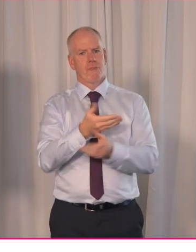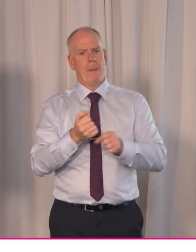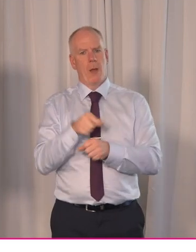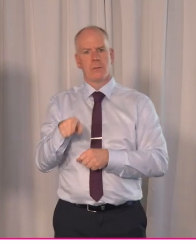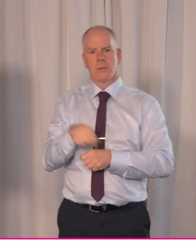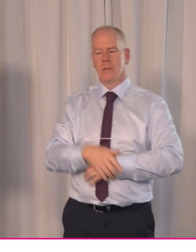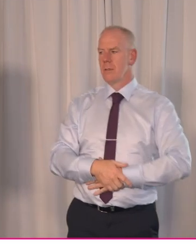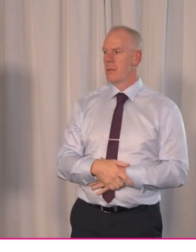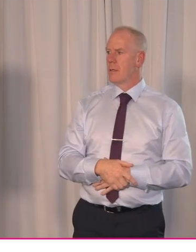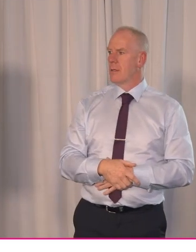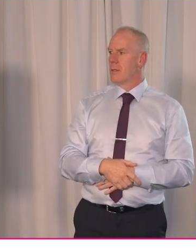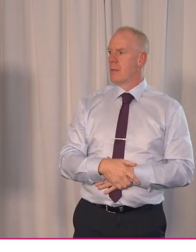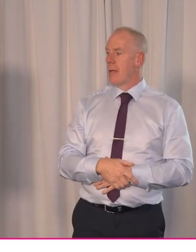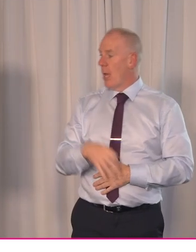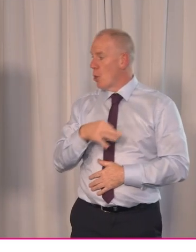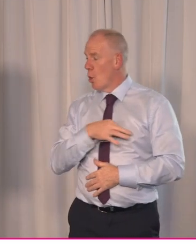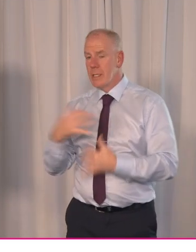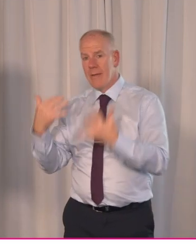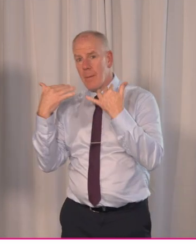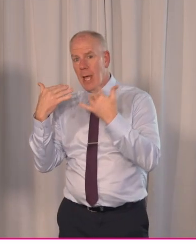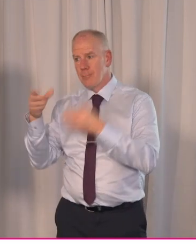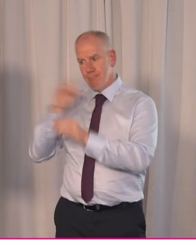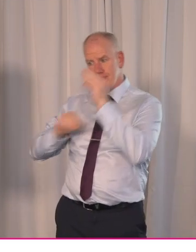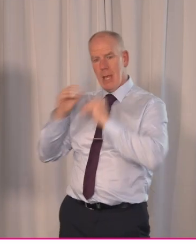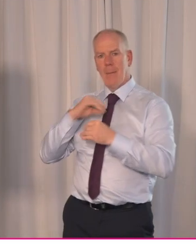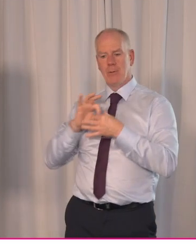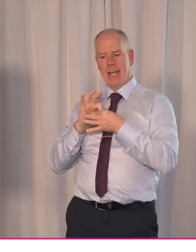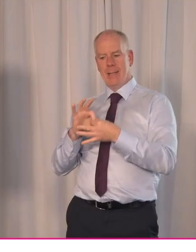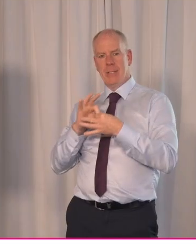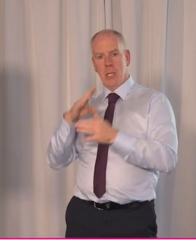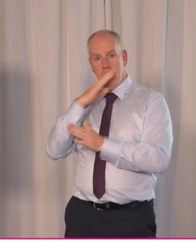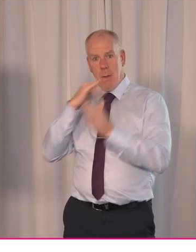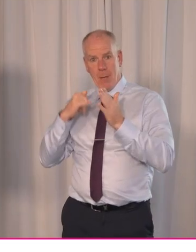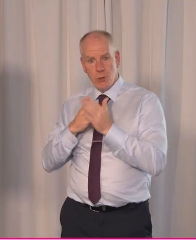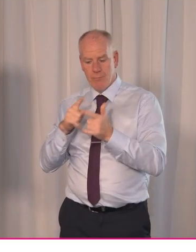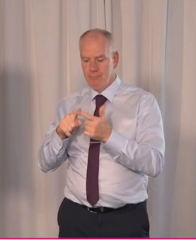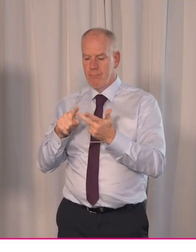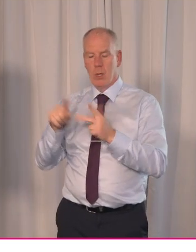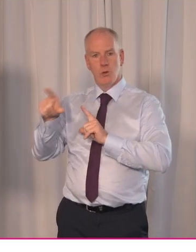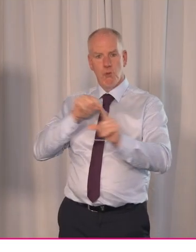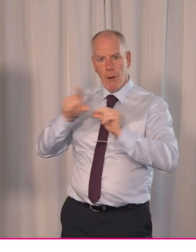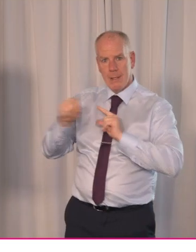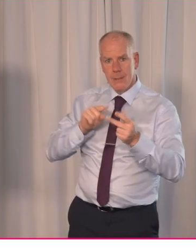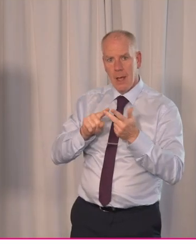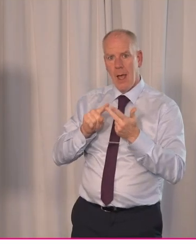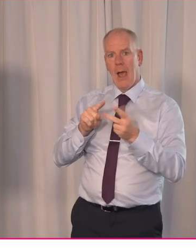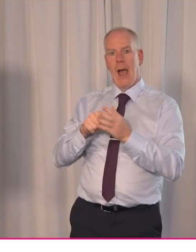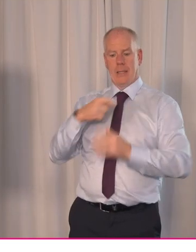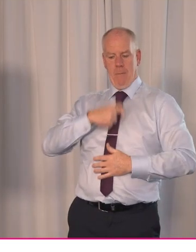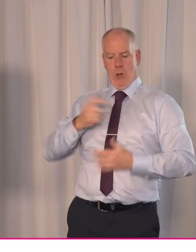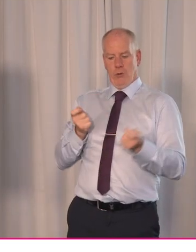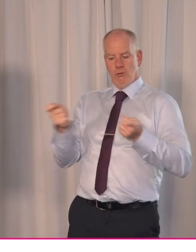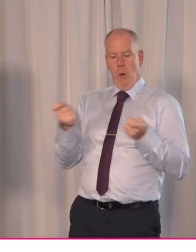good information about intimacy, consent, choice, and personal